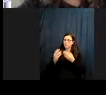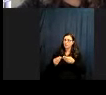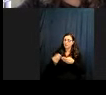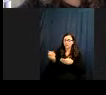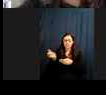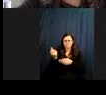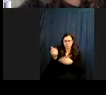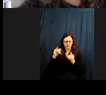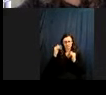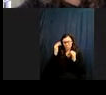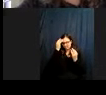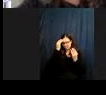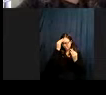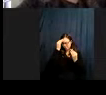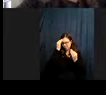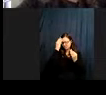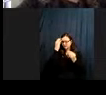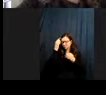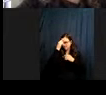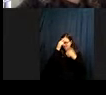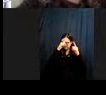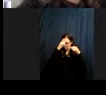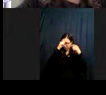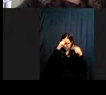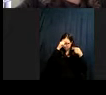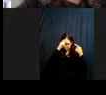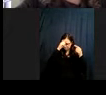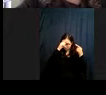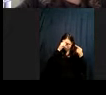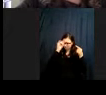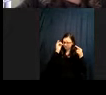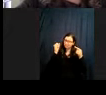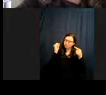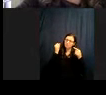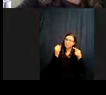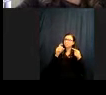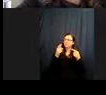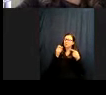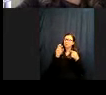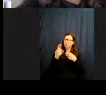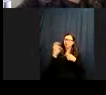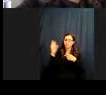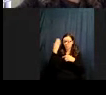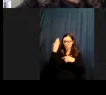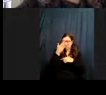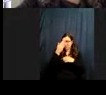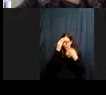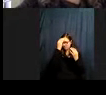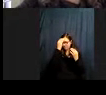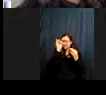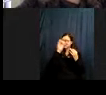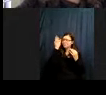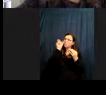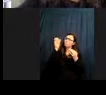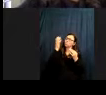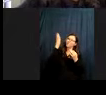still thinking. The mind's dagger is a dagger, always there, the way the moon is there,